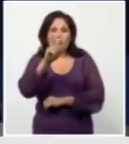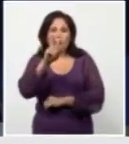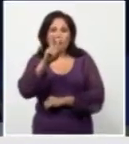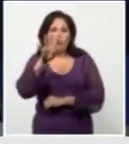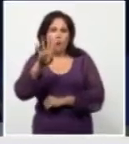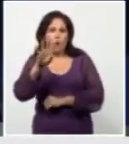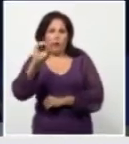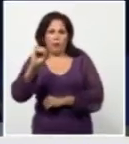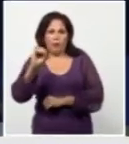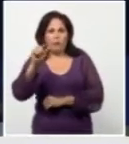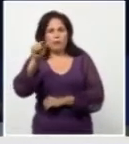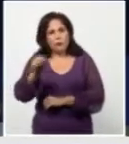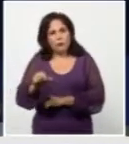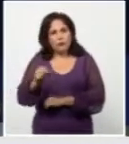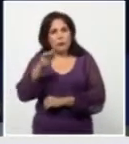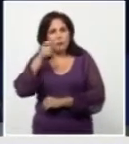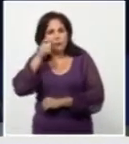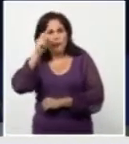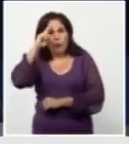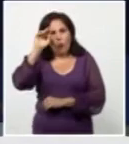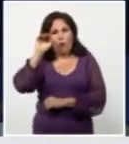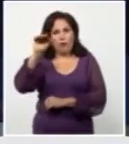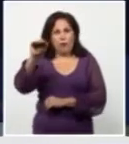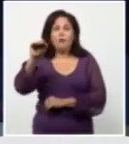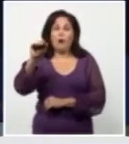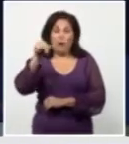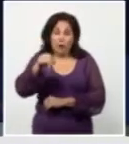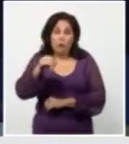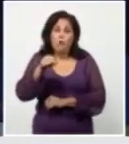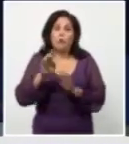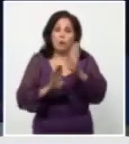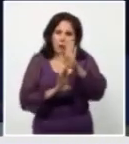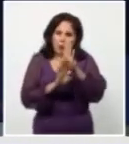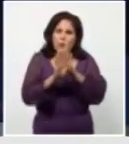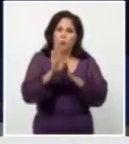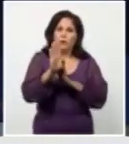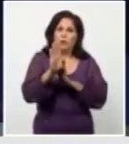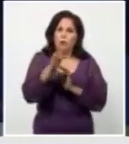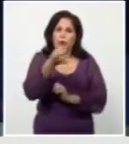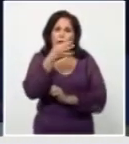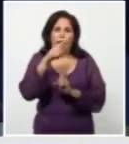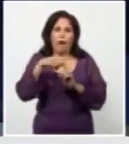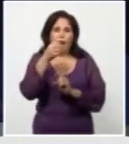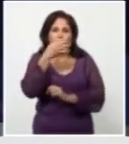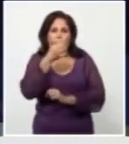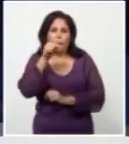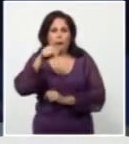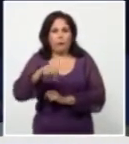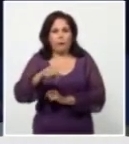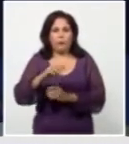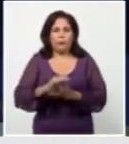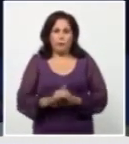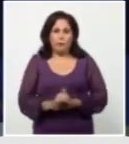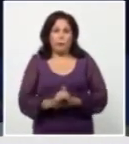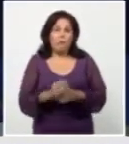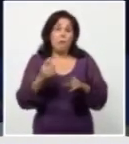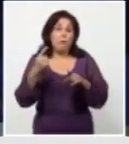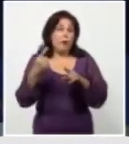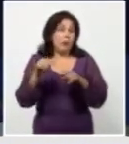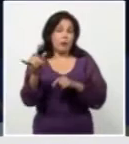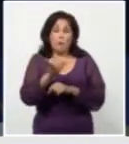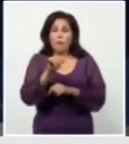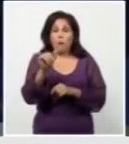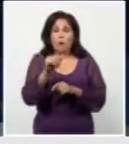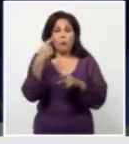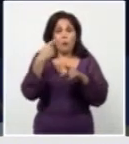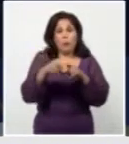240. Esos son and los casos also activos as a que result of the tenemos measures en el día taken de hoy. before and during